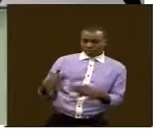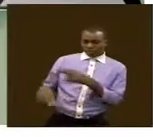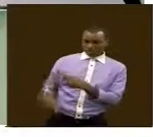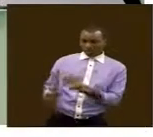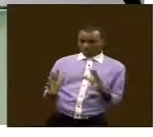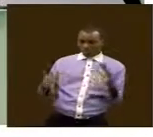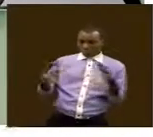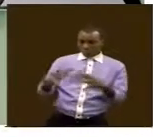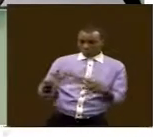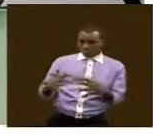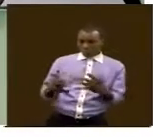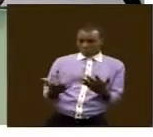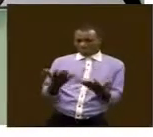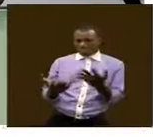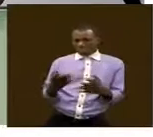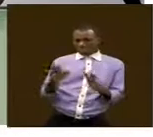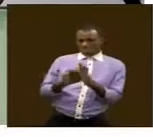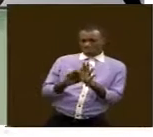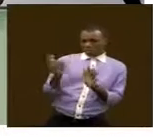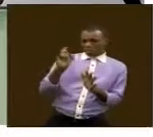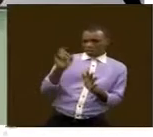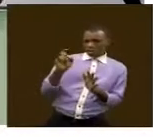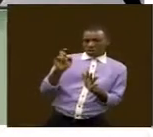rafts of 100 or more eggs.